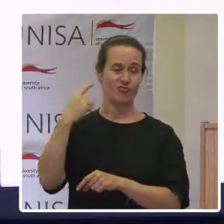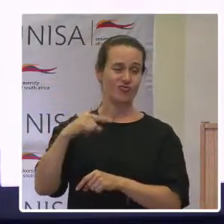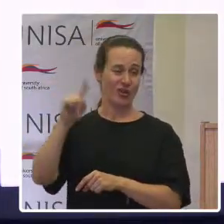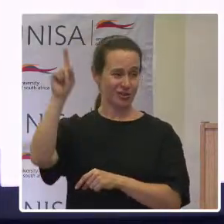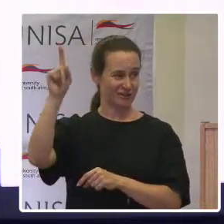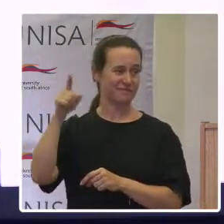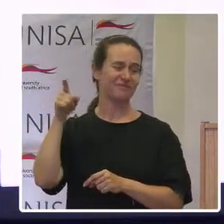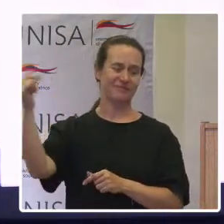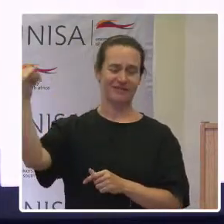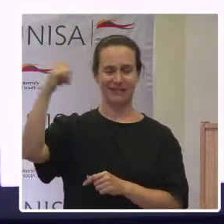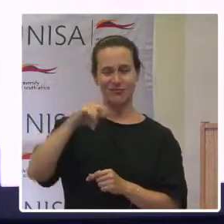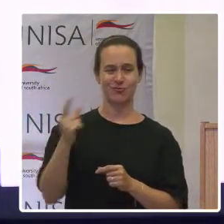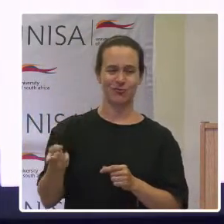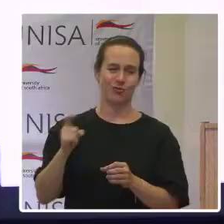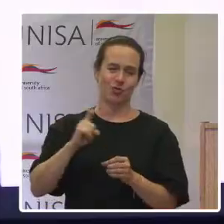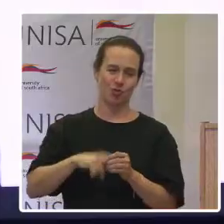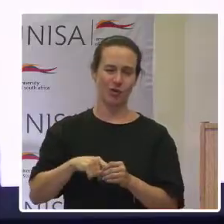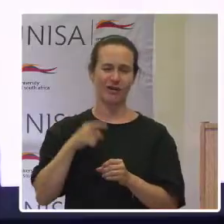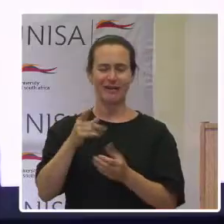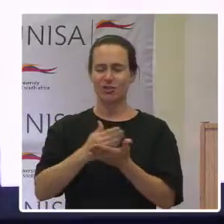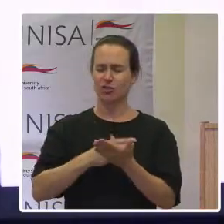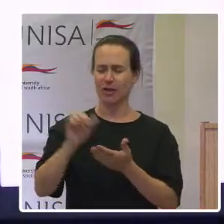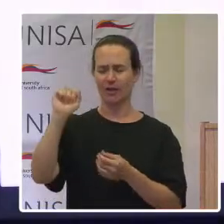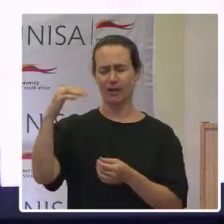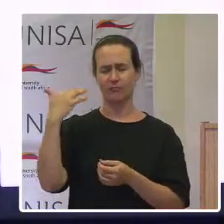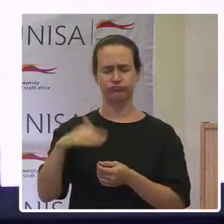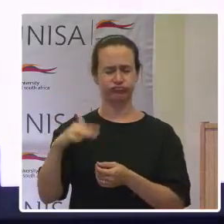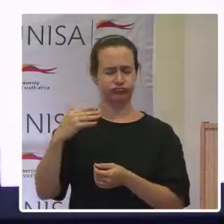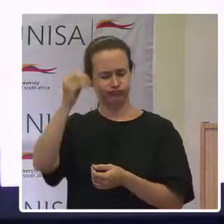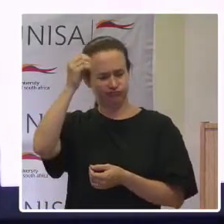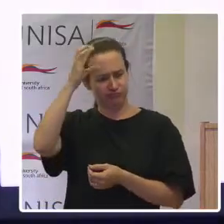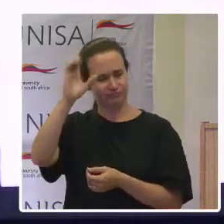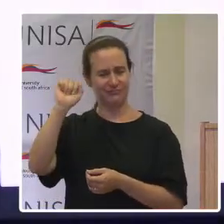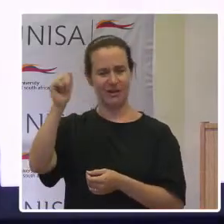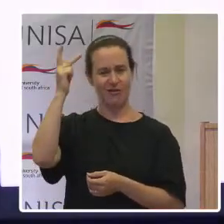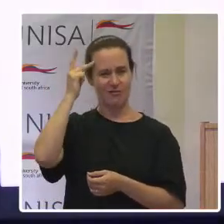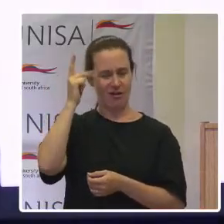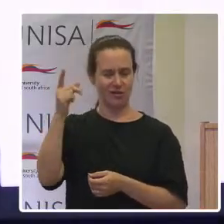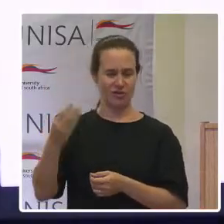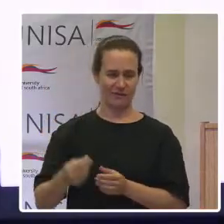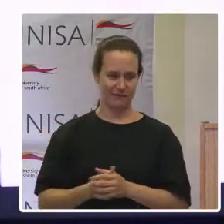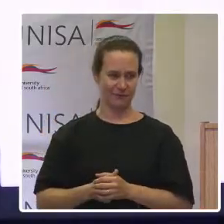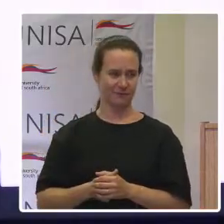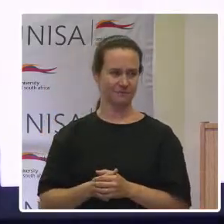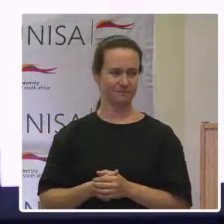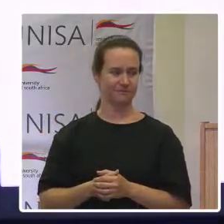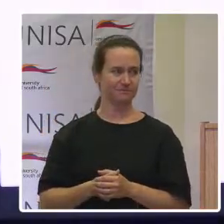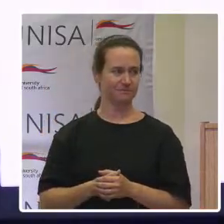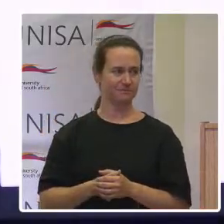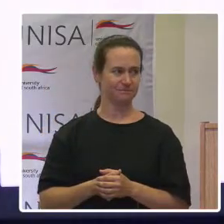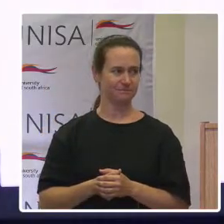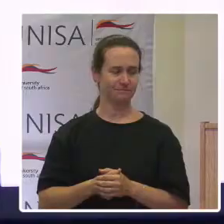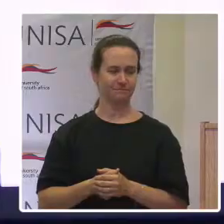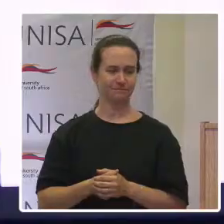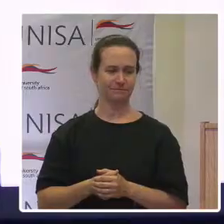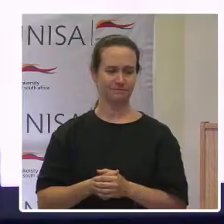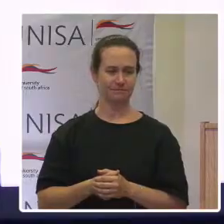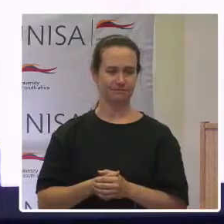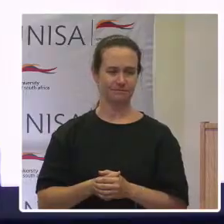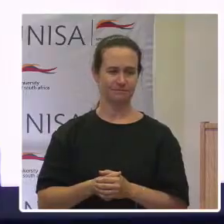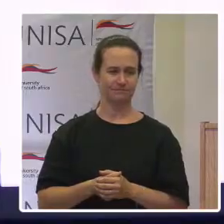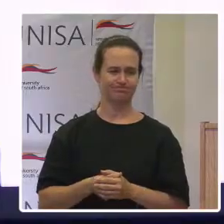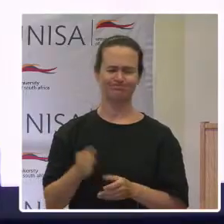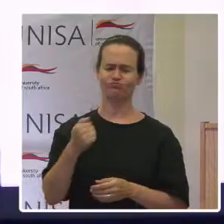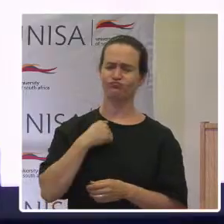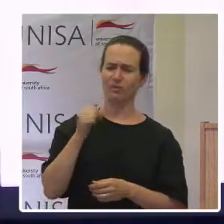us and share the brilliance and the knowledge that he has. My